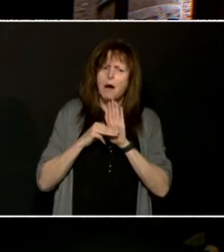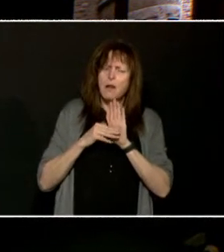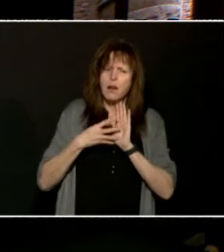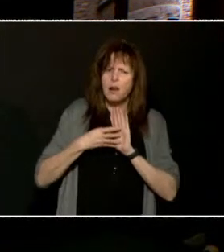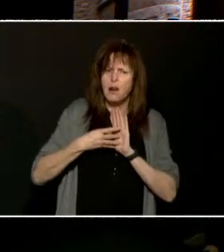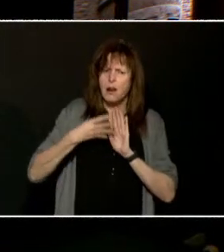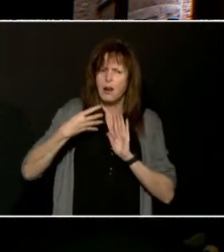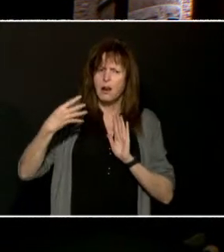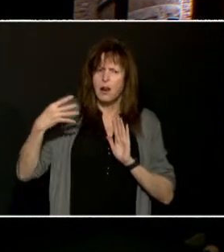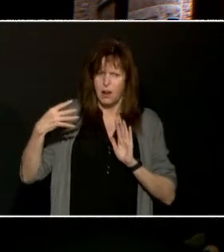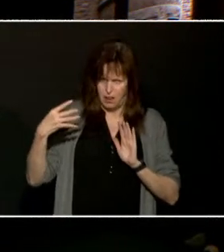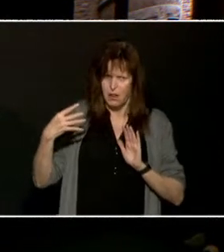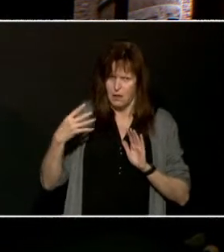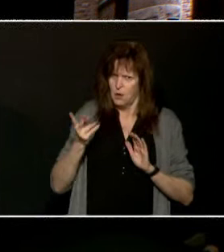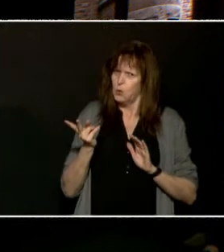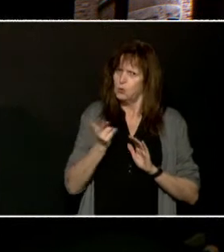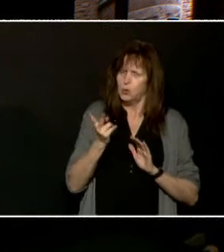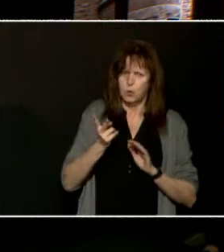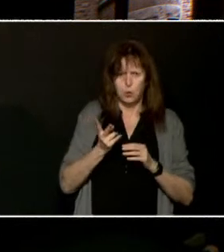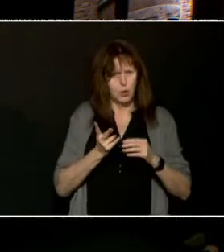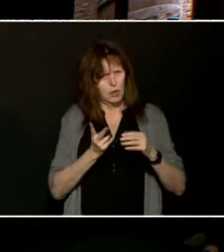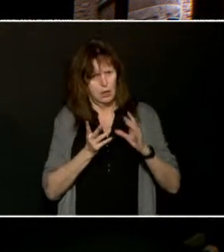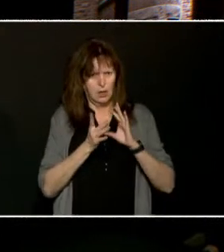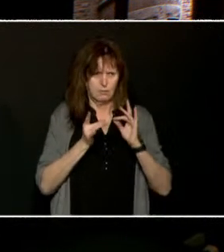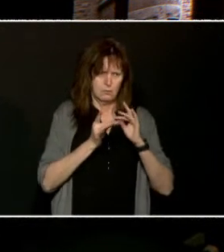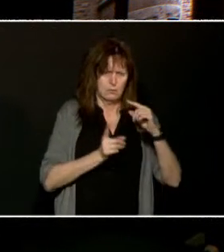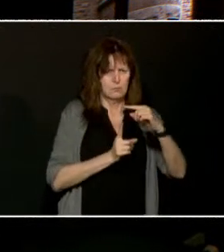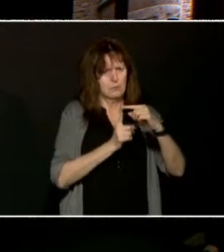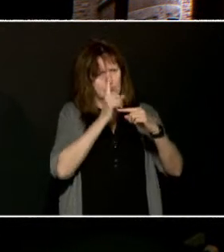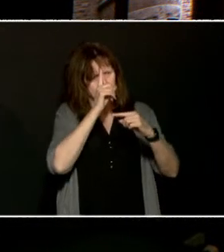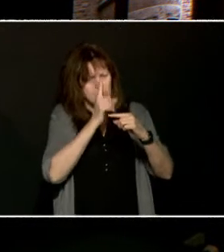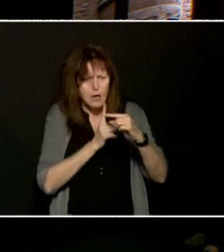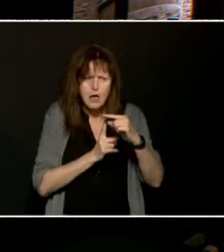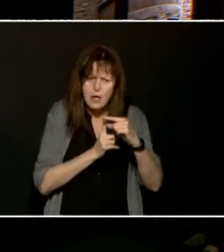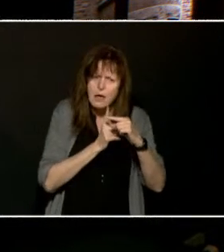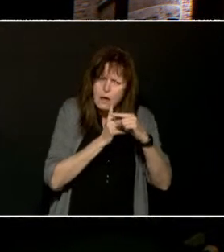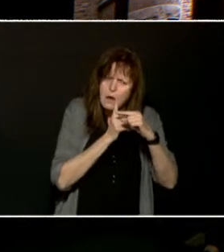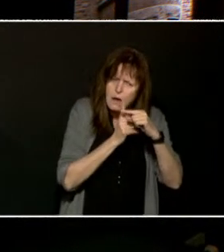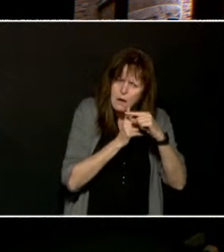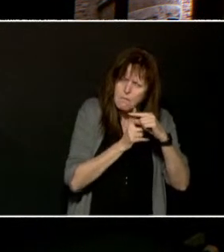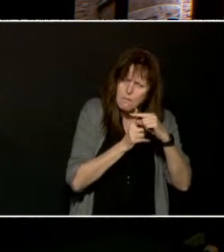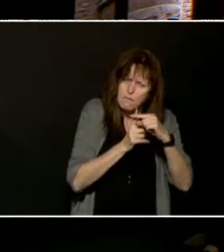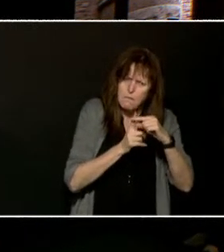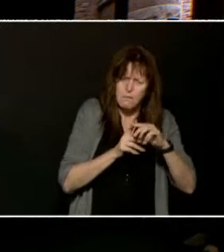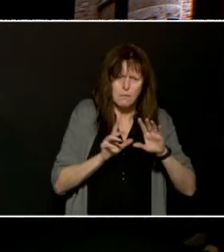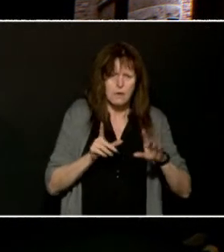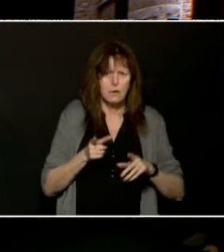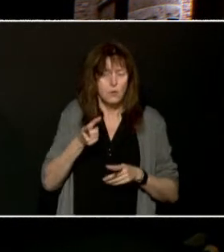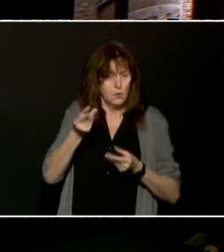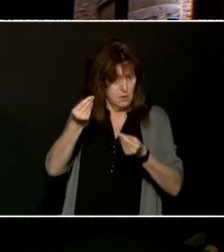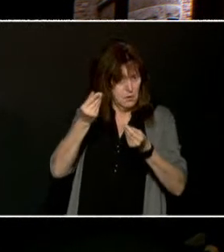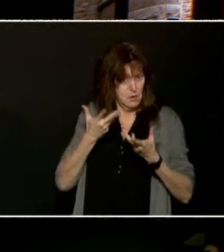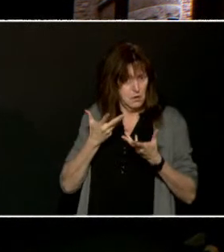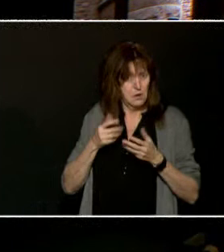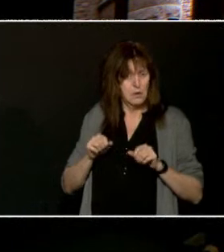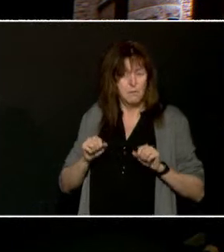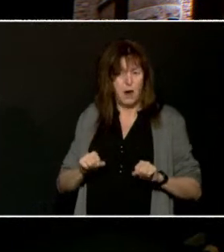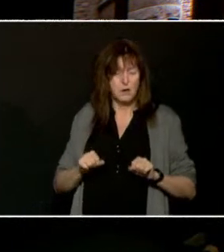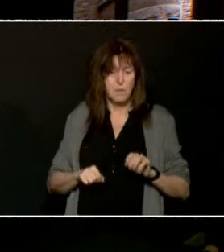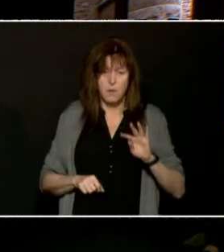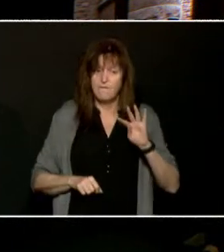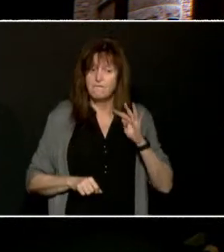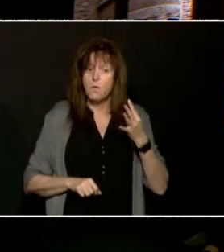cautiously optimistic, but you mentioned the possibility of a fourth wave. What is the biggest